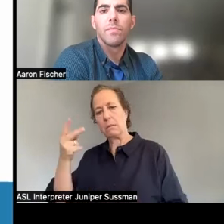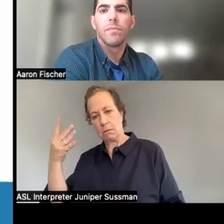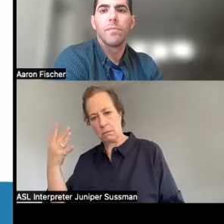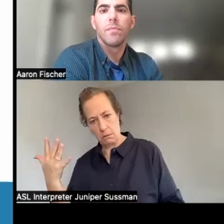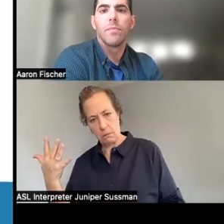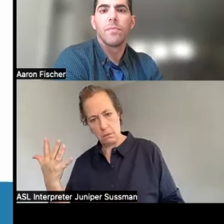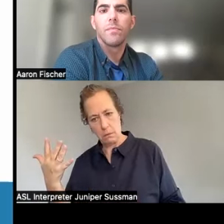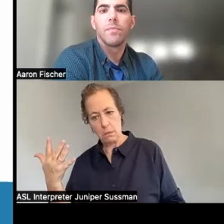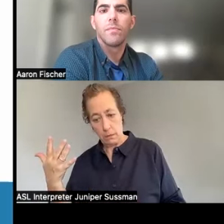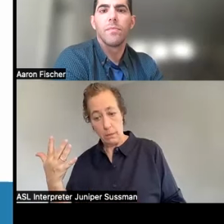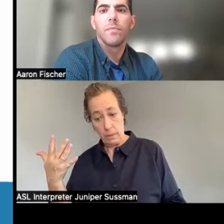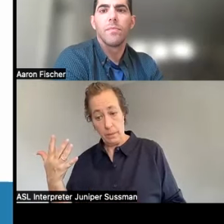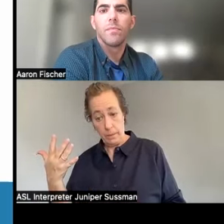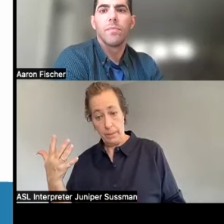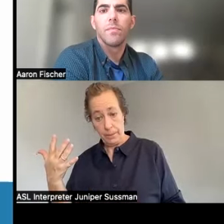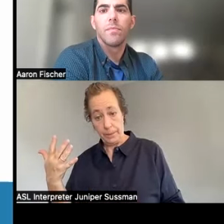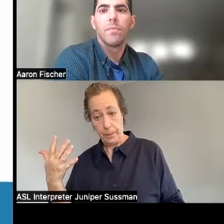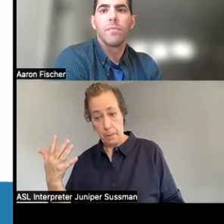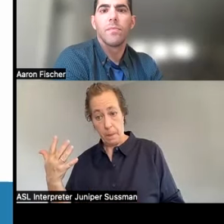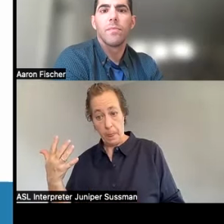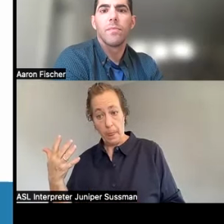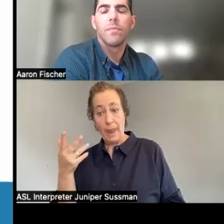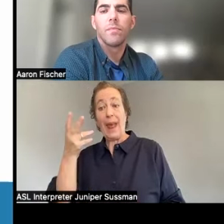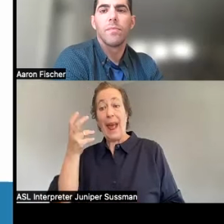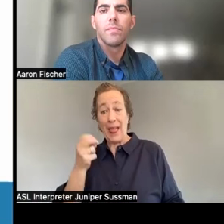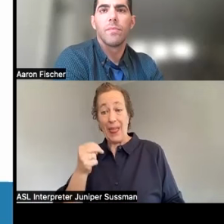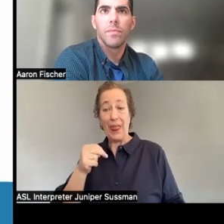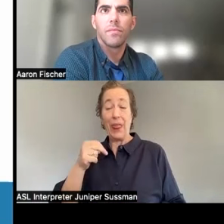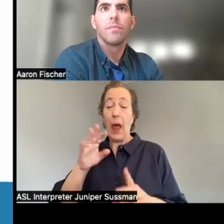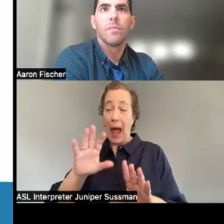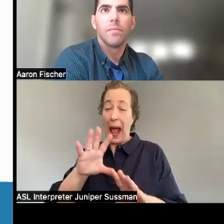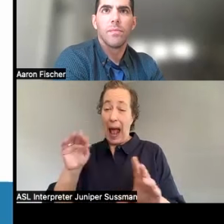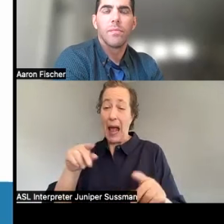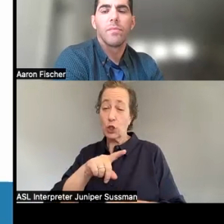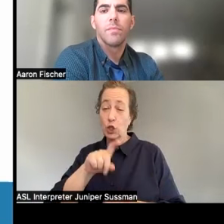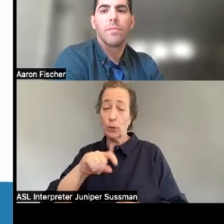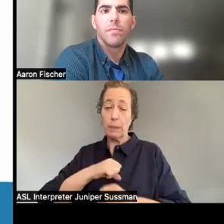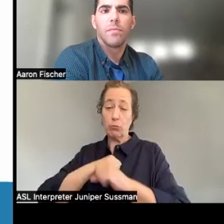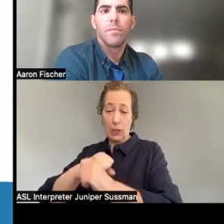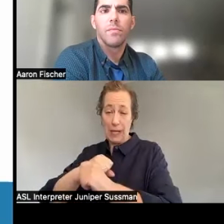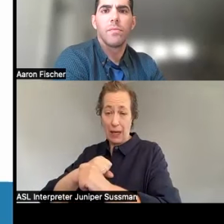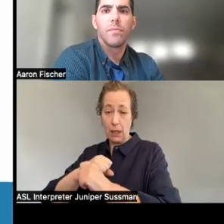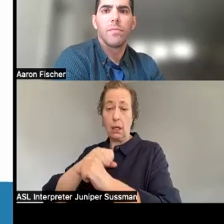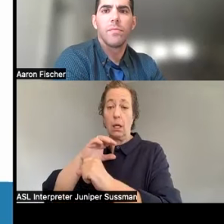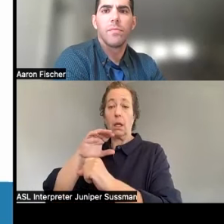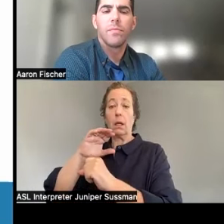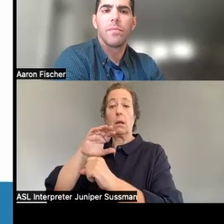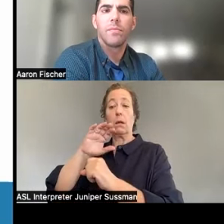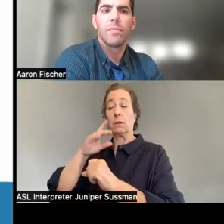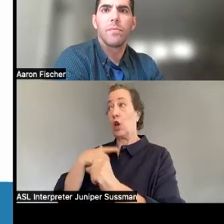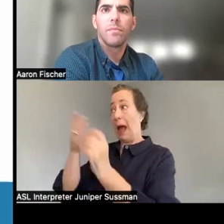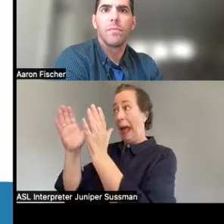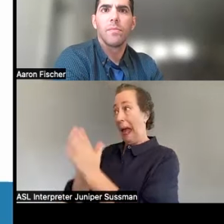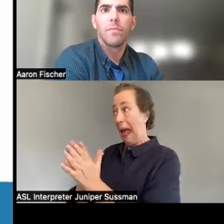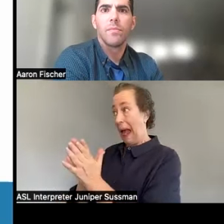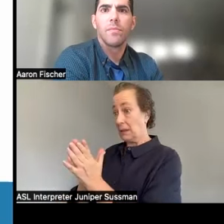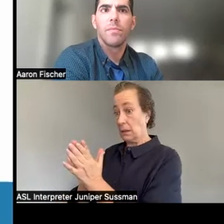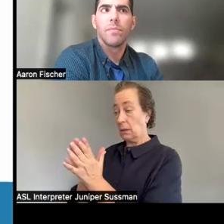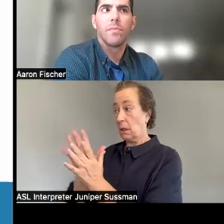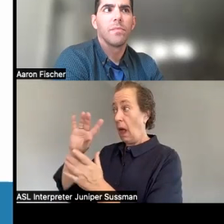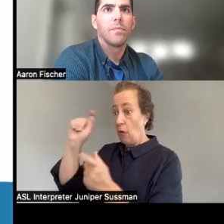she's protected from retaliation for requesting an accommodation. And so I think, being upfront with the